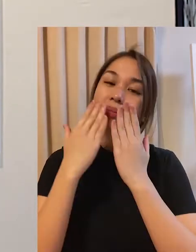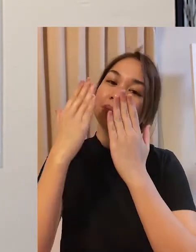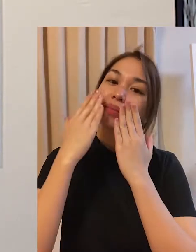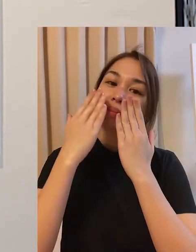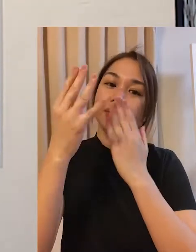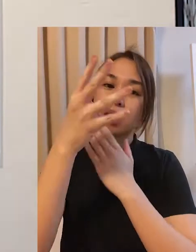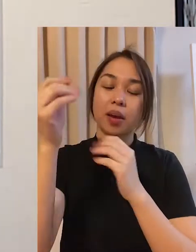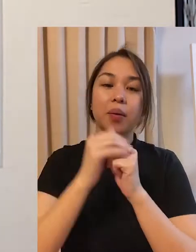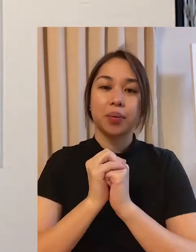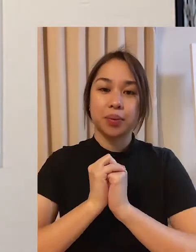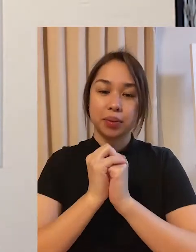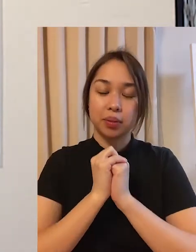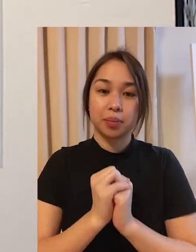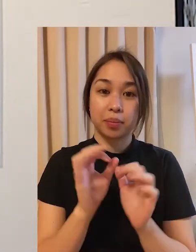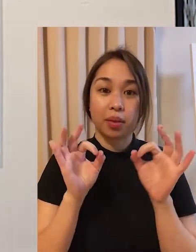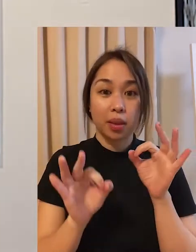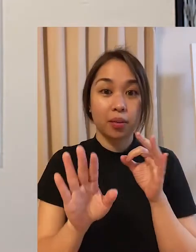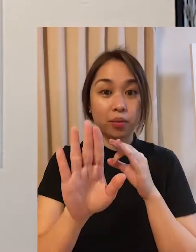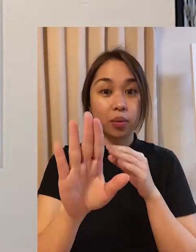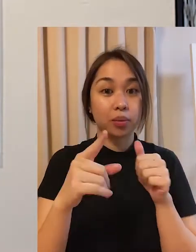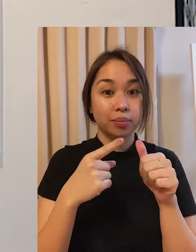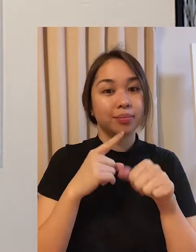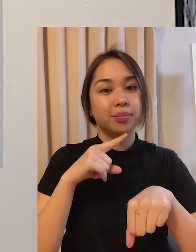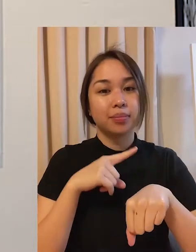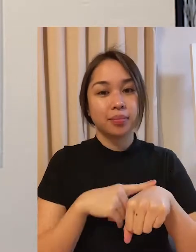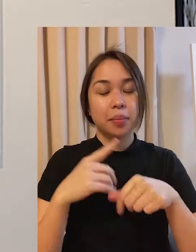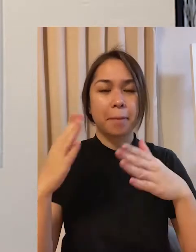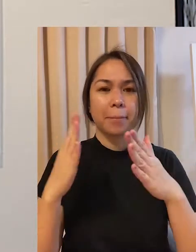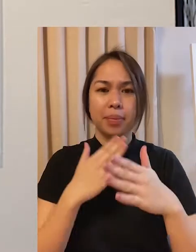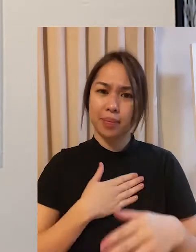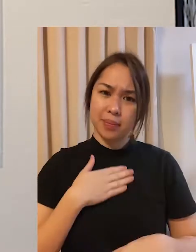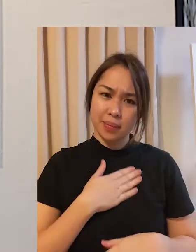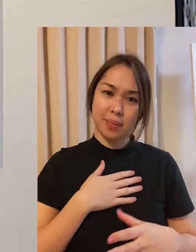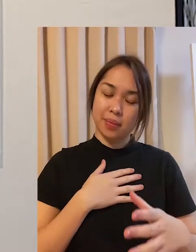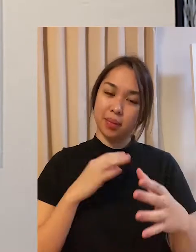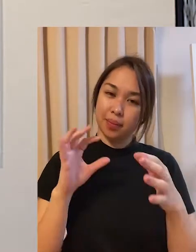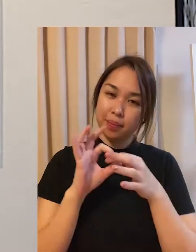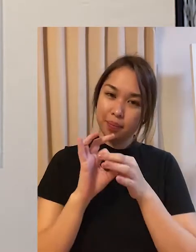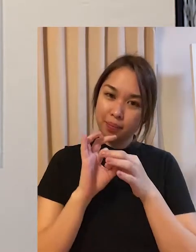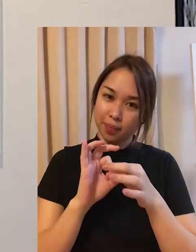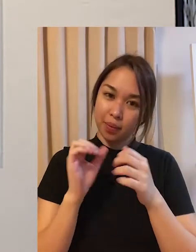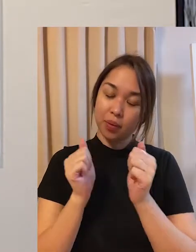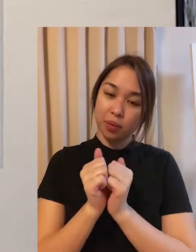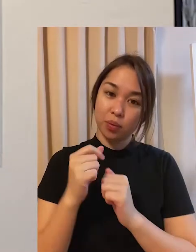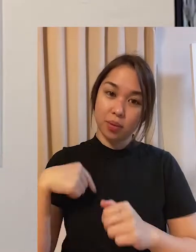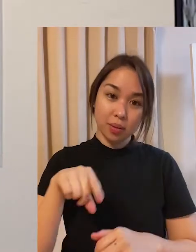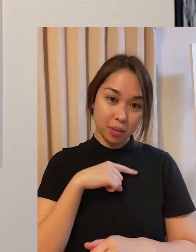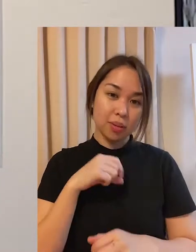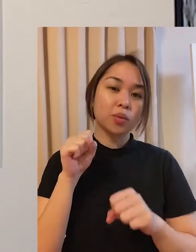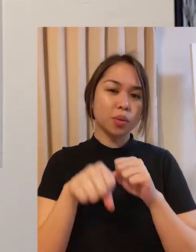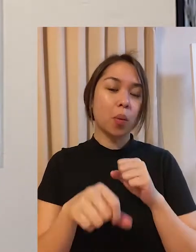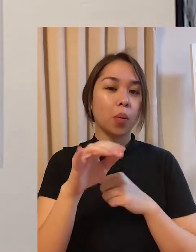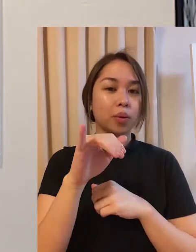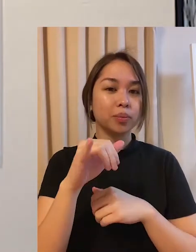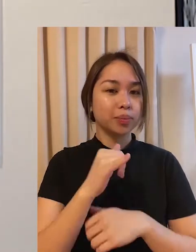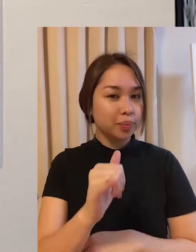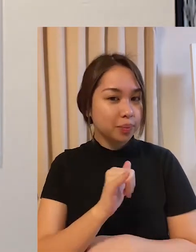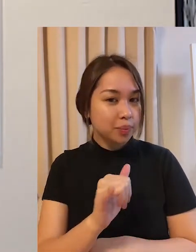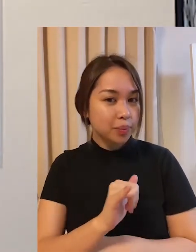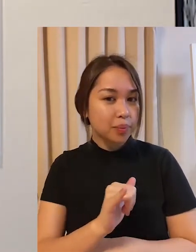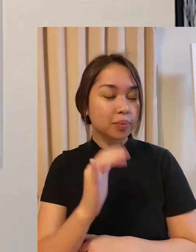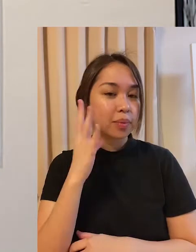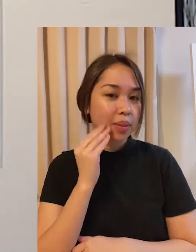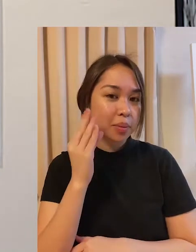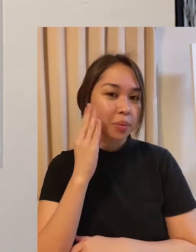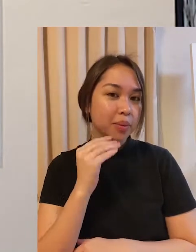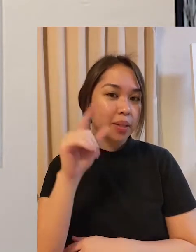please stay connected so we can all together experience the transforming power of God's presence. Let us enter His